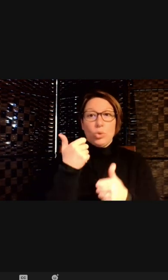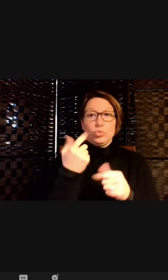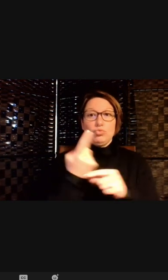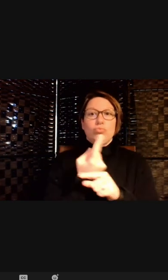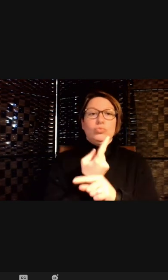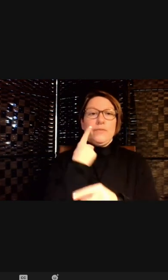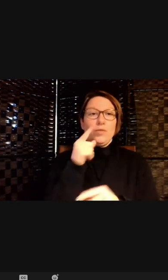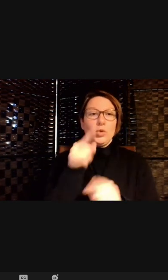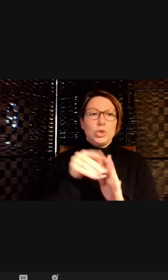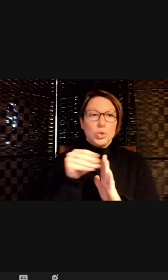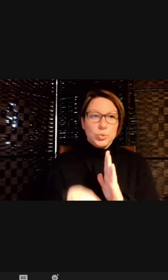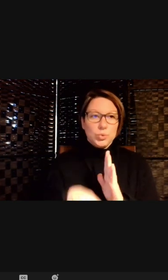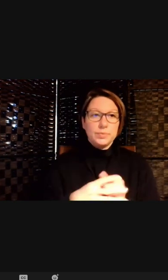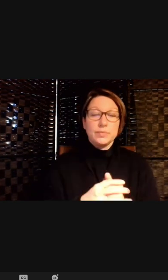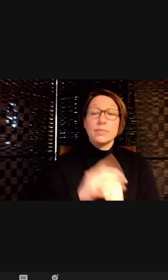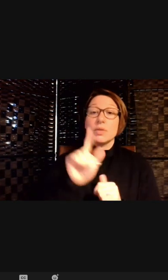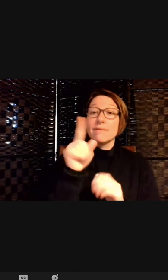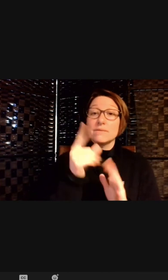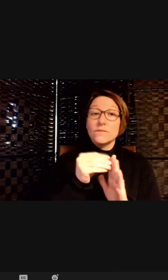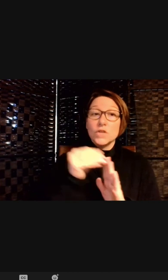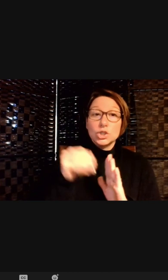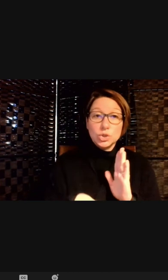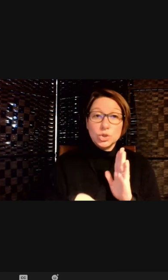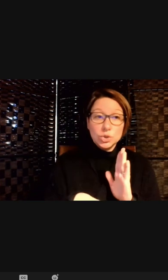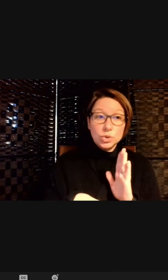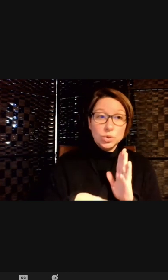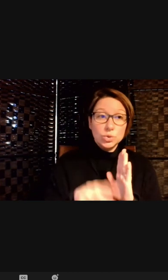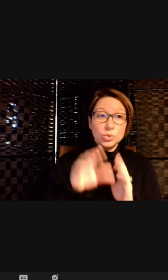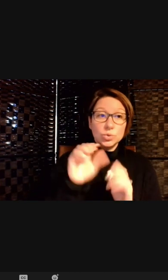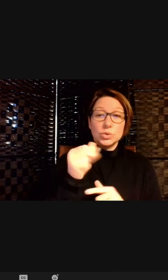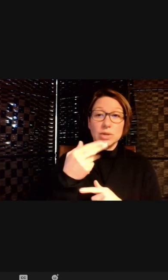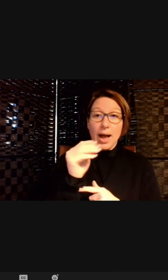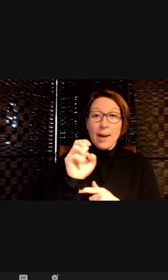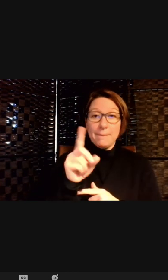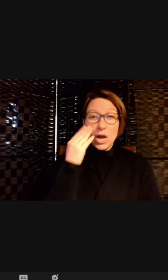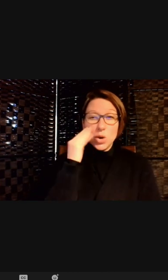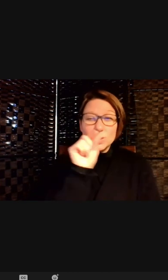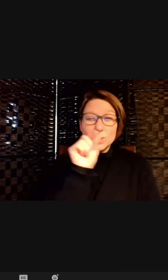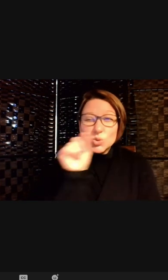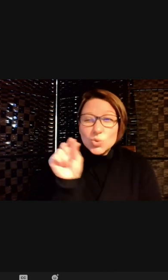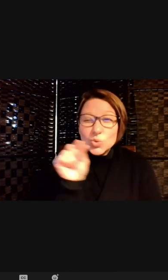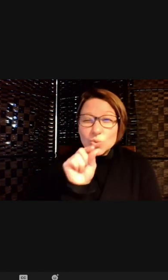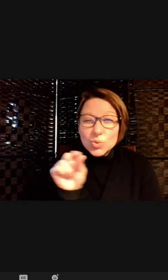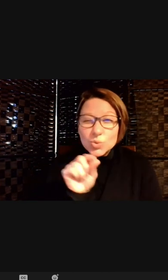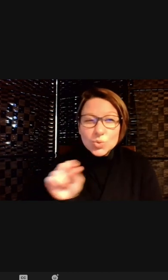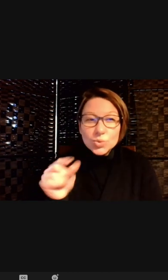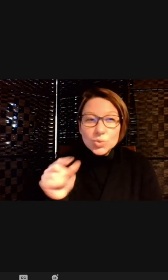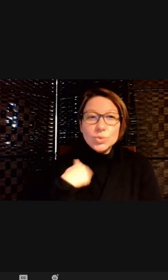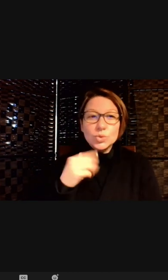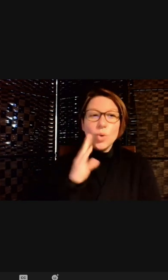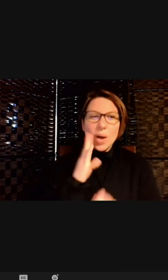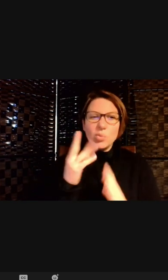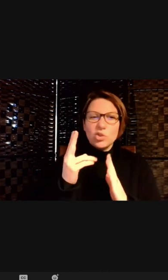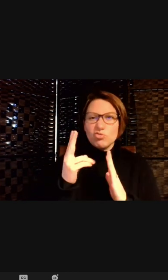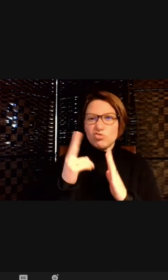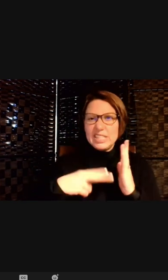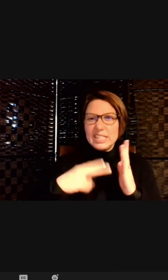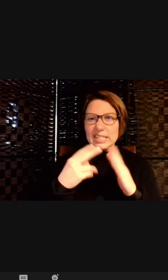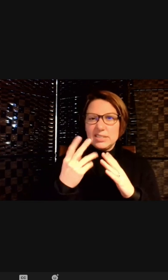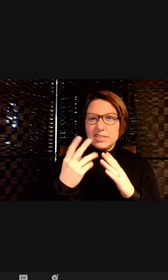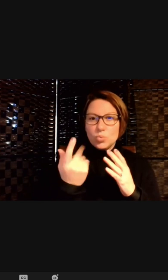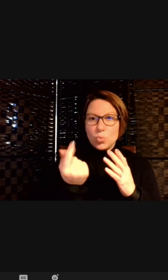okay? So our first student is Ahmed, and I know that font is really small, so I'm going to read to you the highlighted areas that